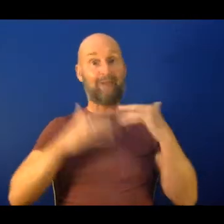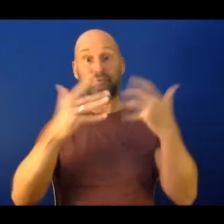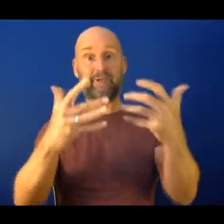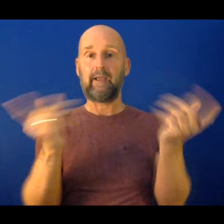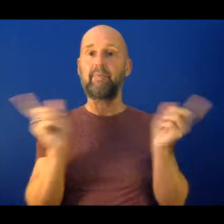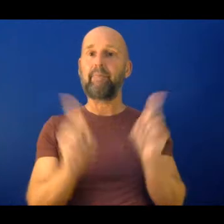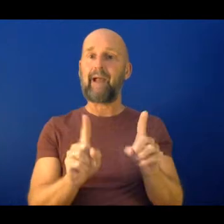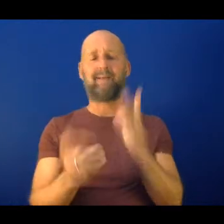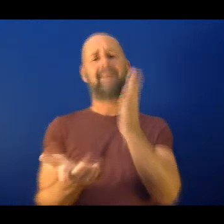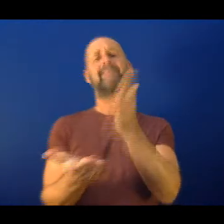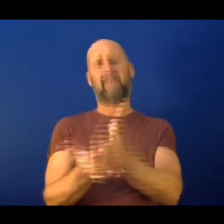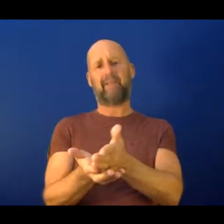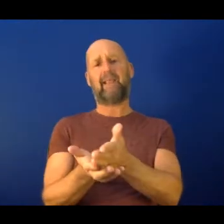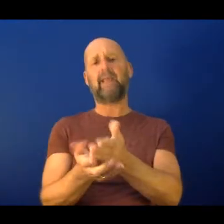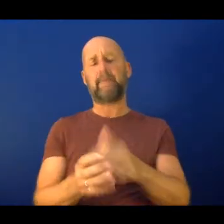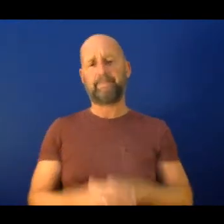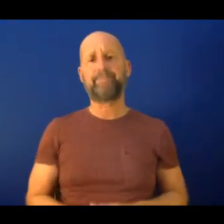Yeah, definitely.